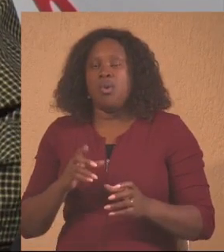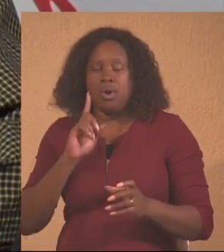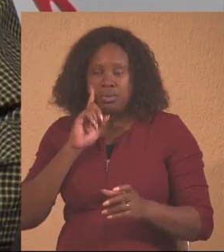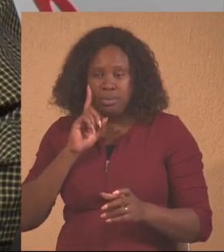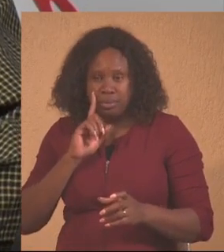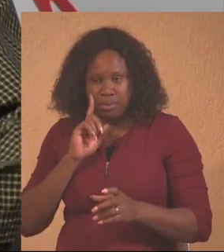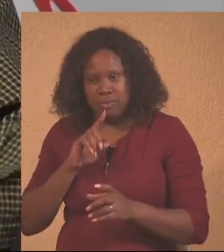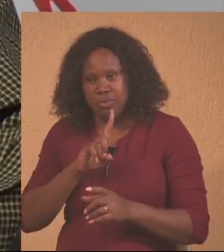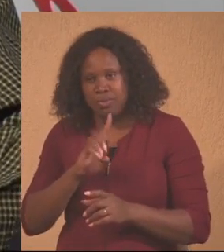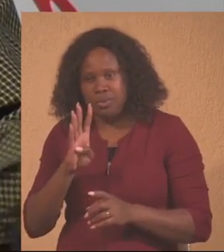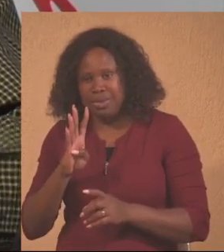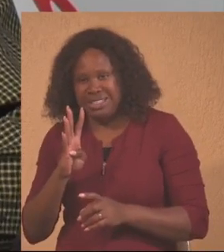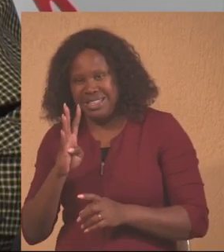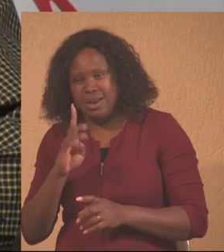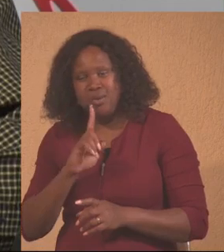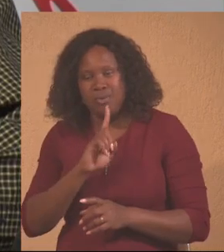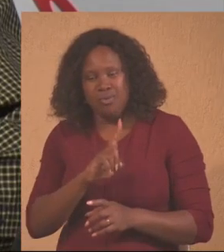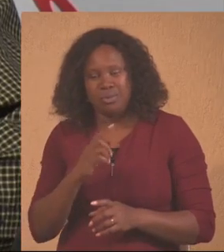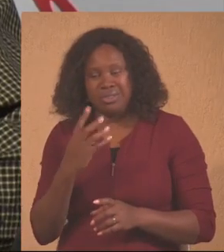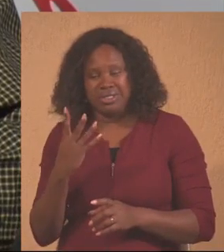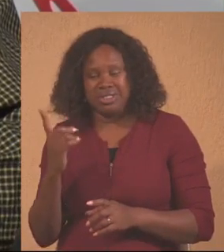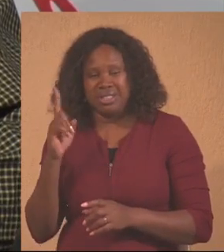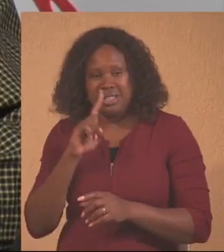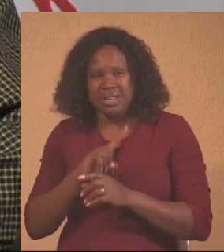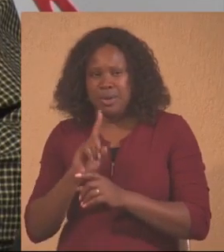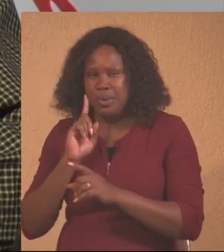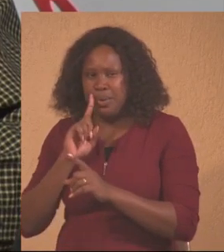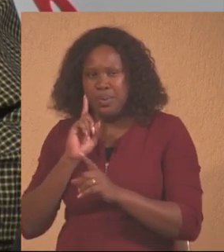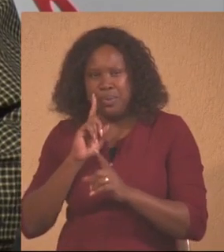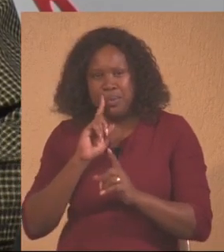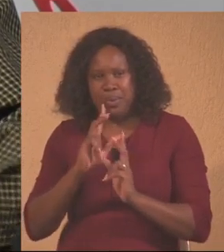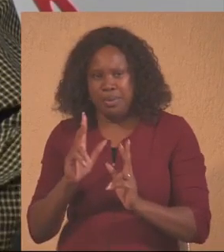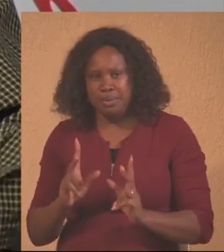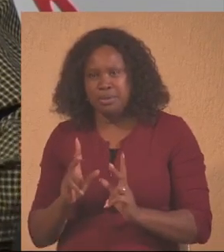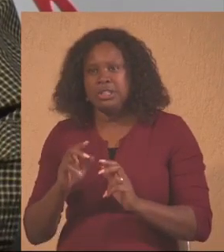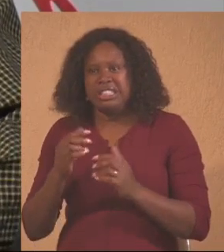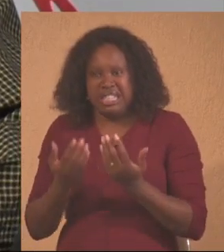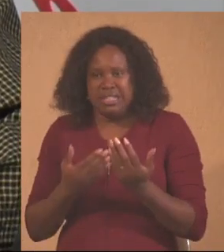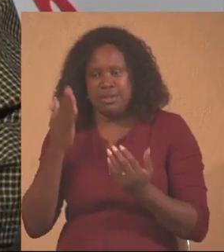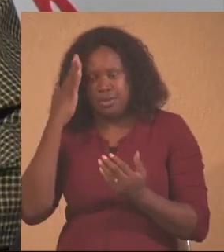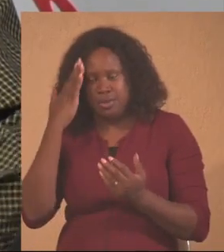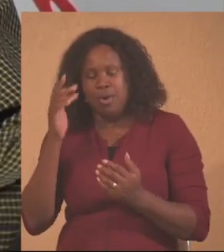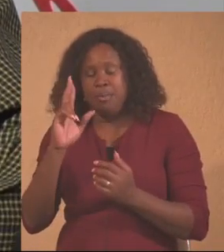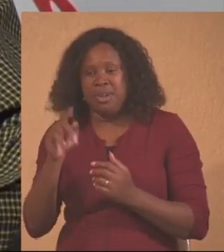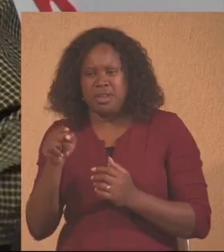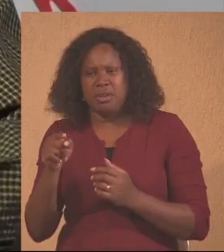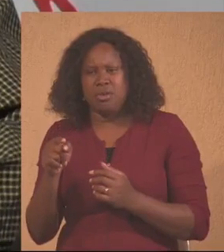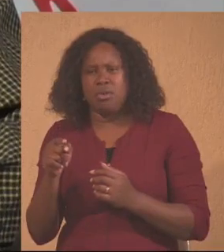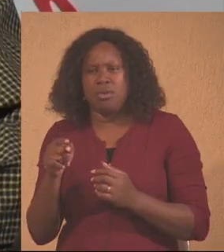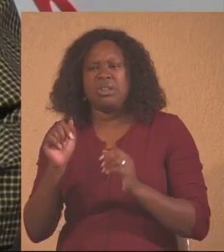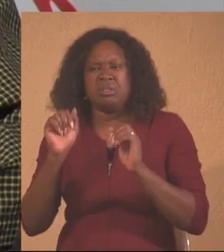days, we can know this person is free or these people are free to join the